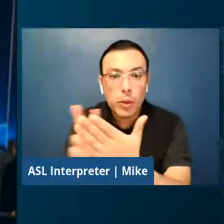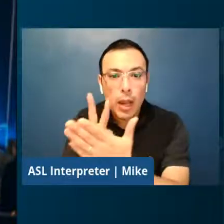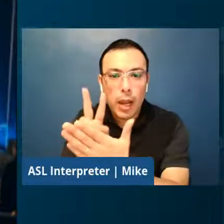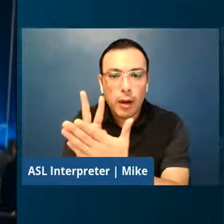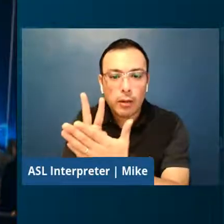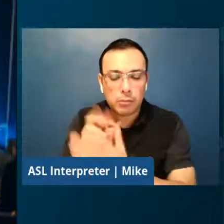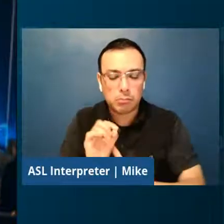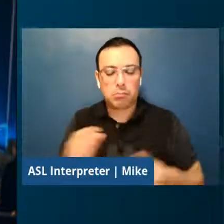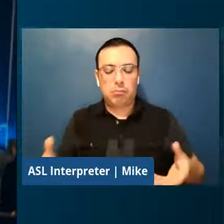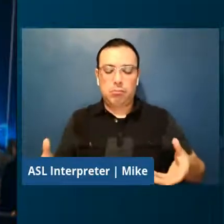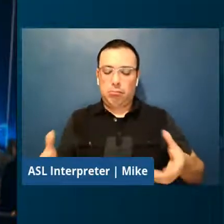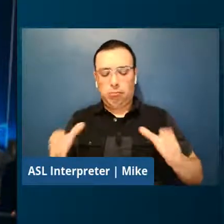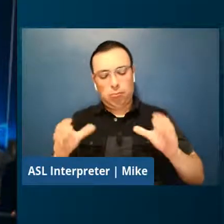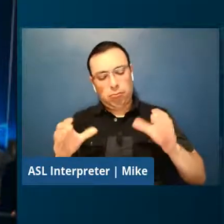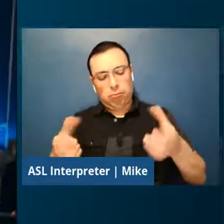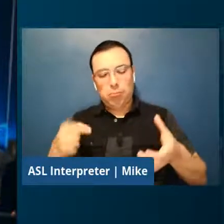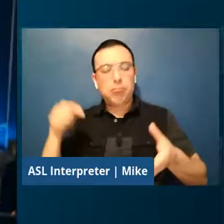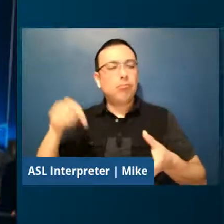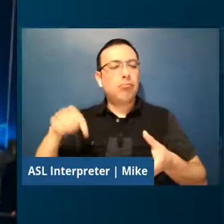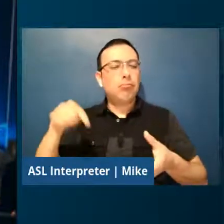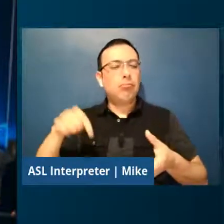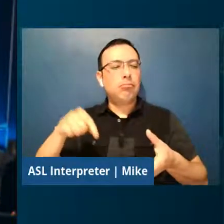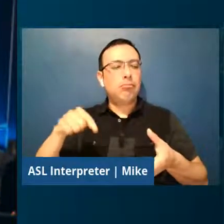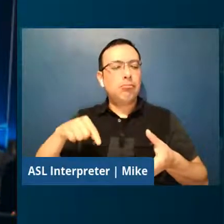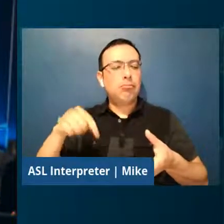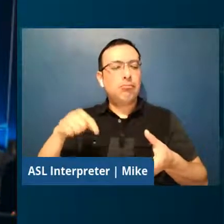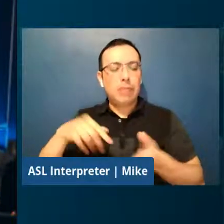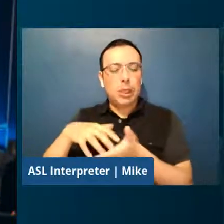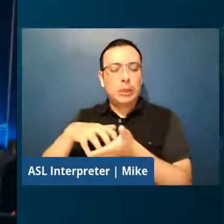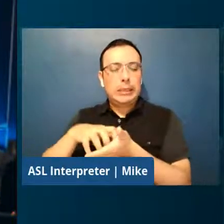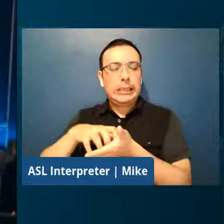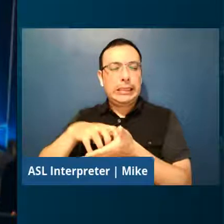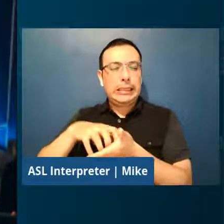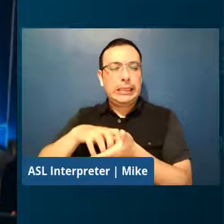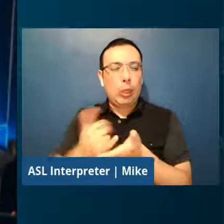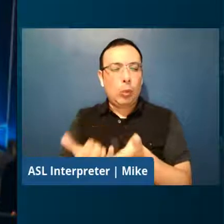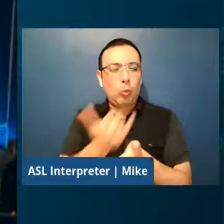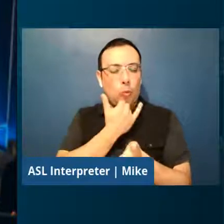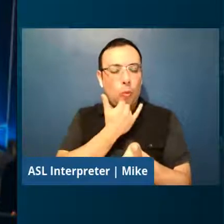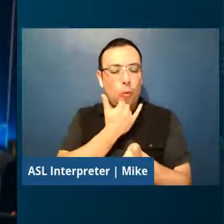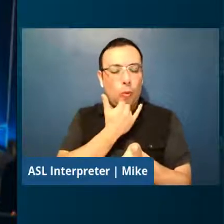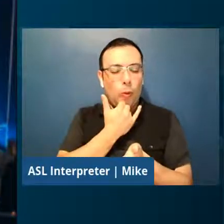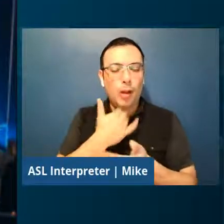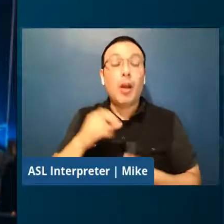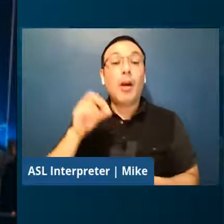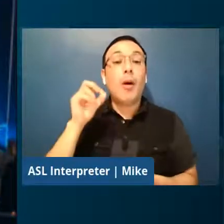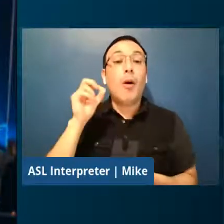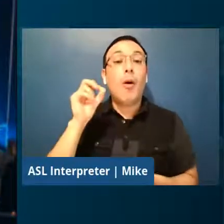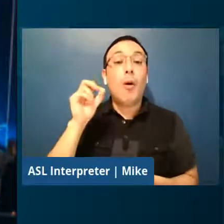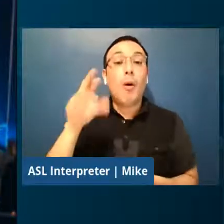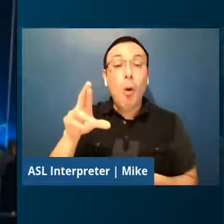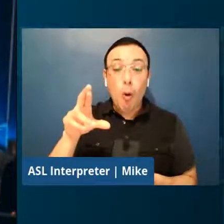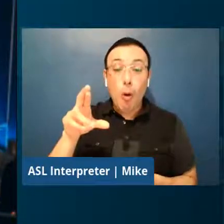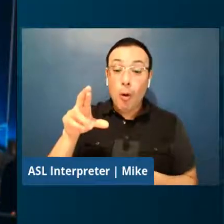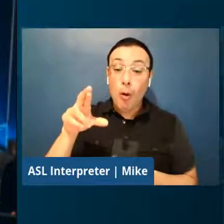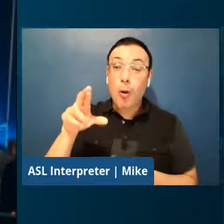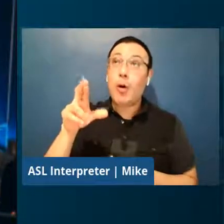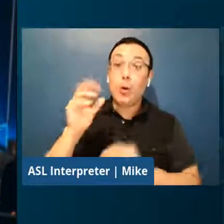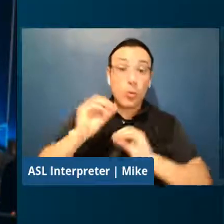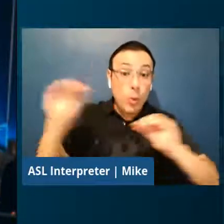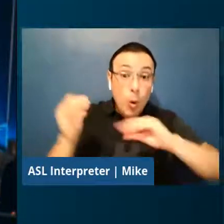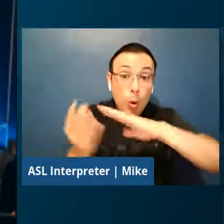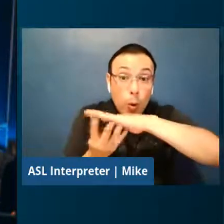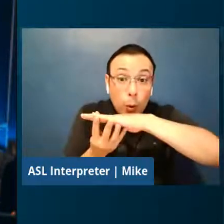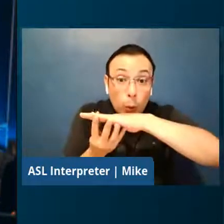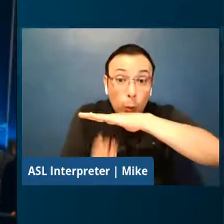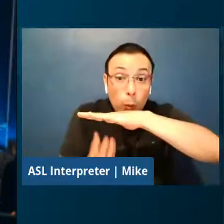was calibrated a little bit off, or possibly the microgravity does something to the way that things bake, or the lack of the